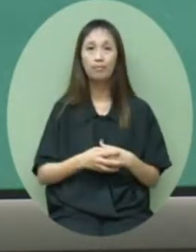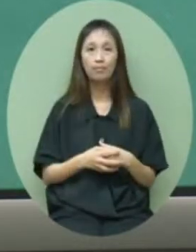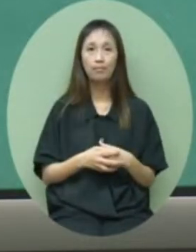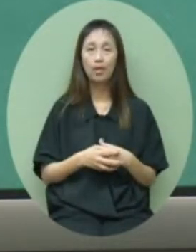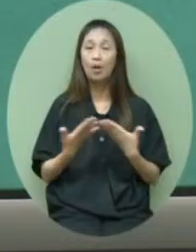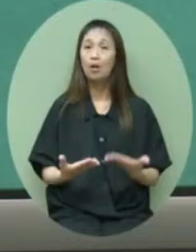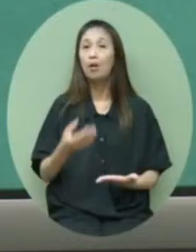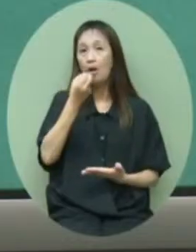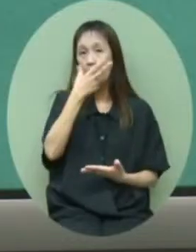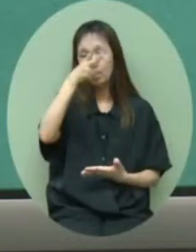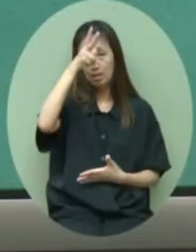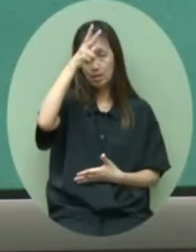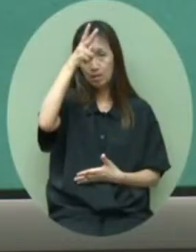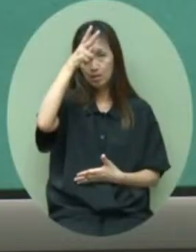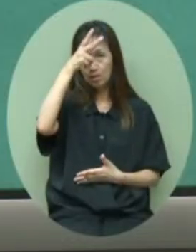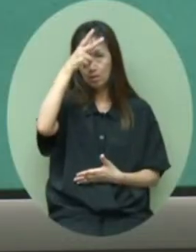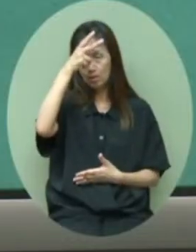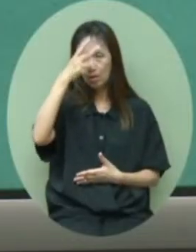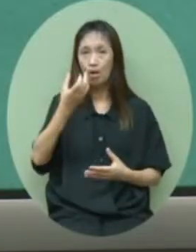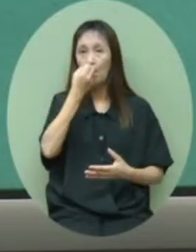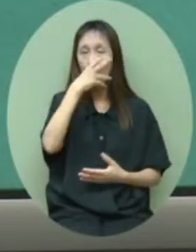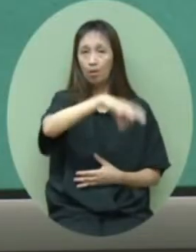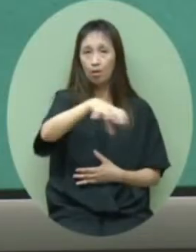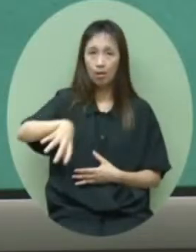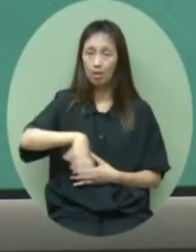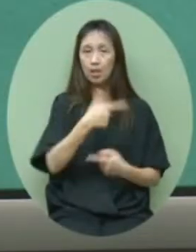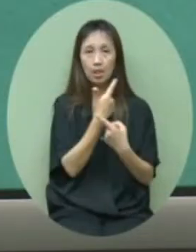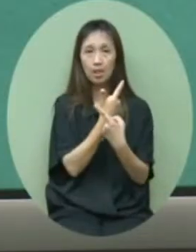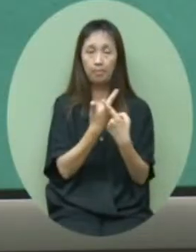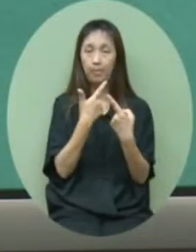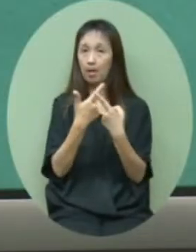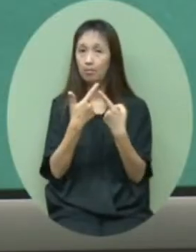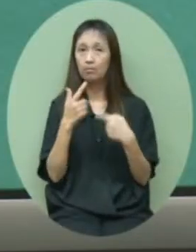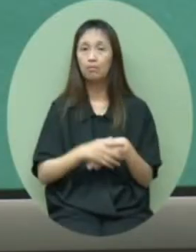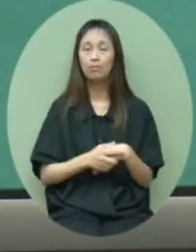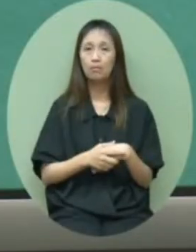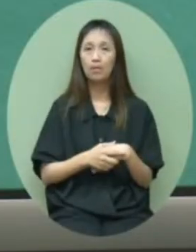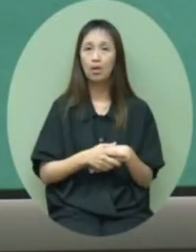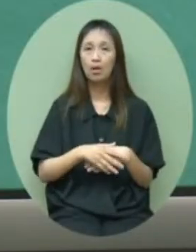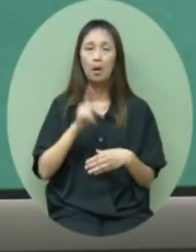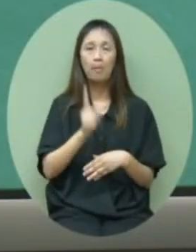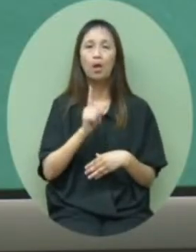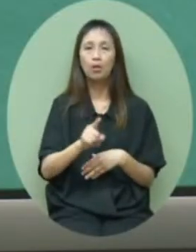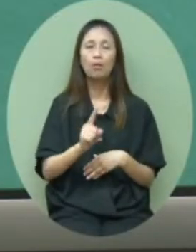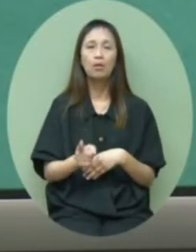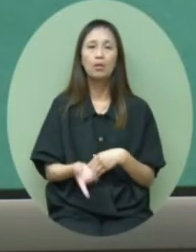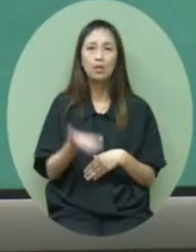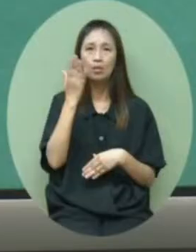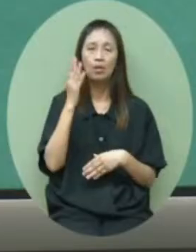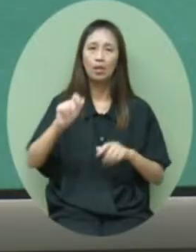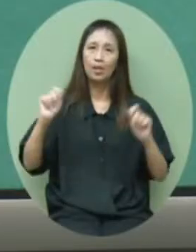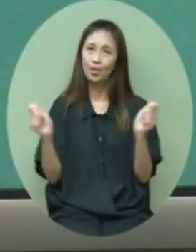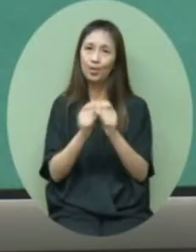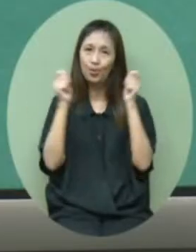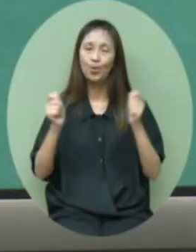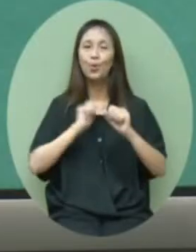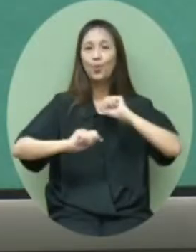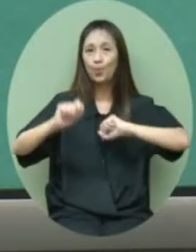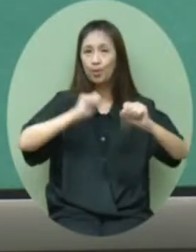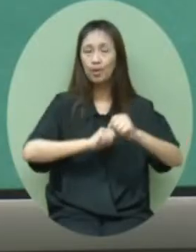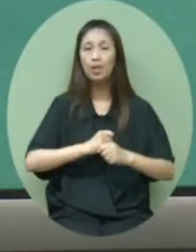the reunification of Hong Kong SAR with the country. There will be over 100